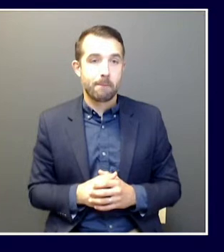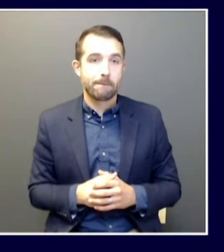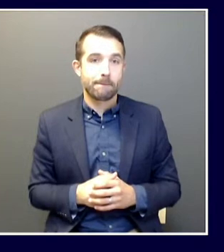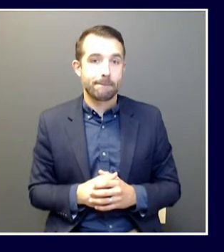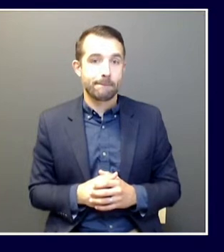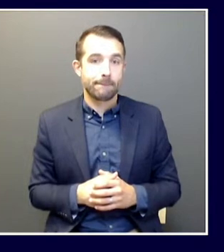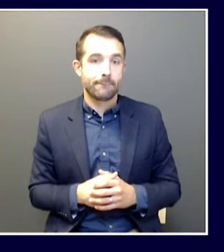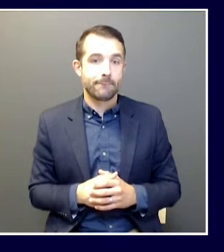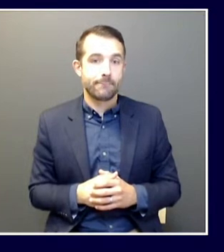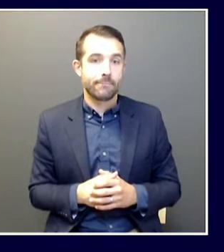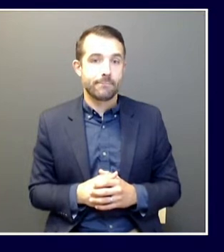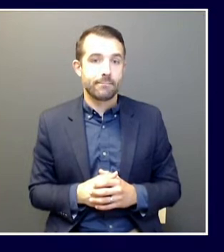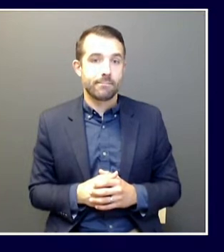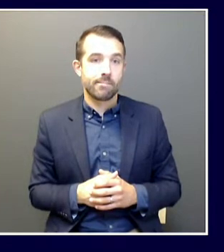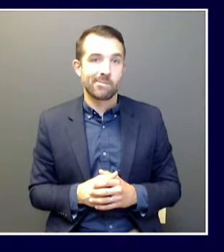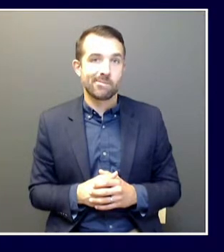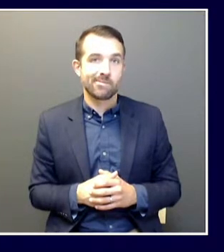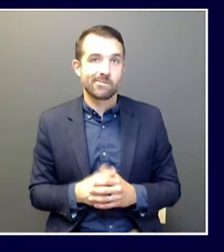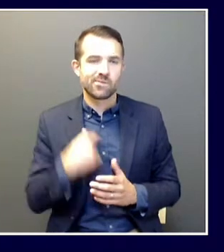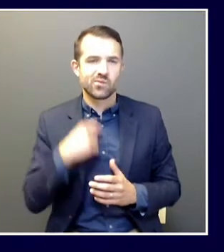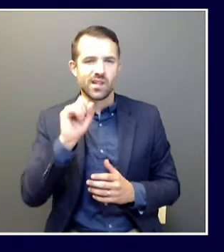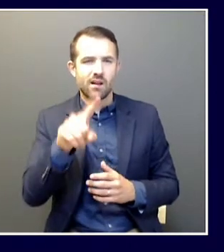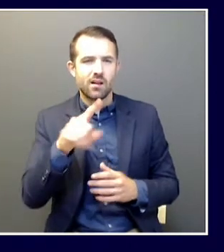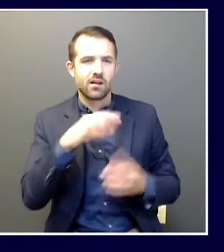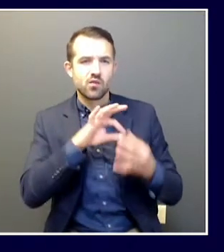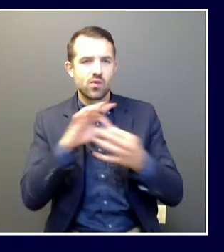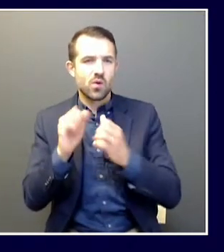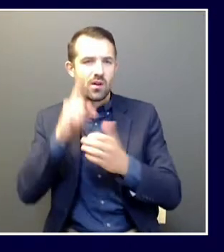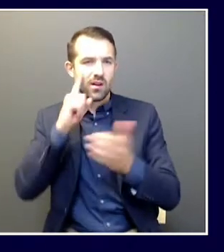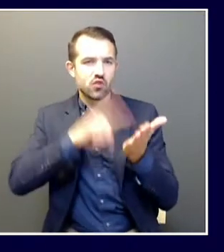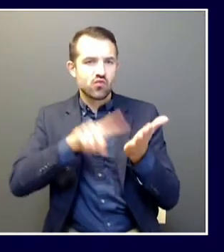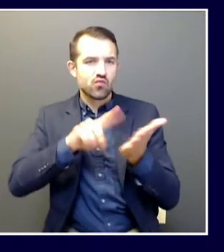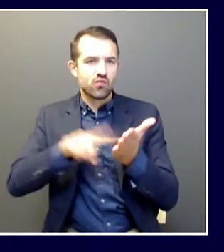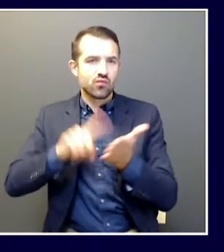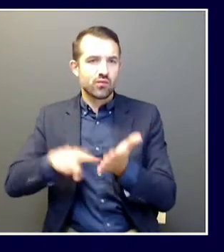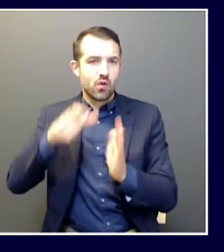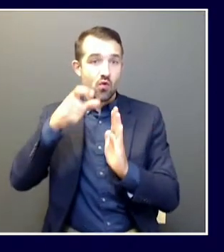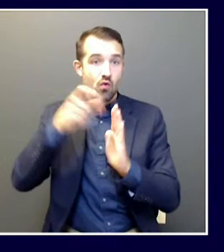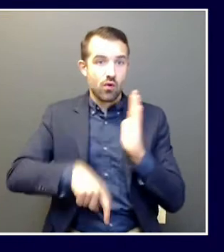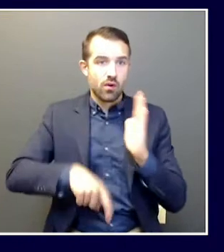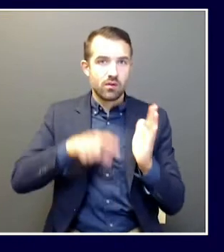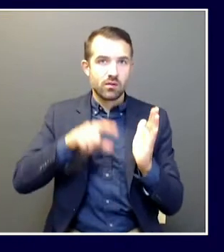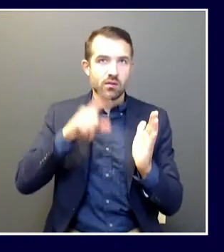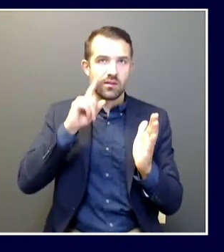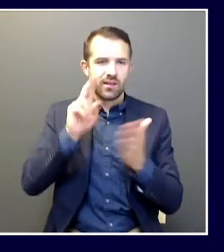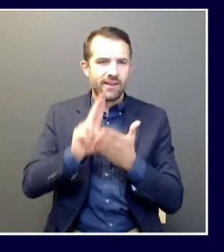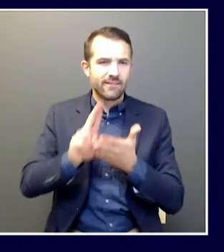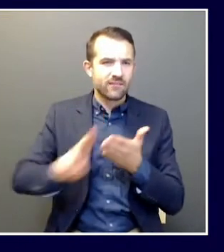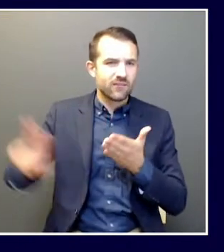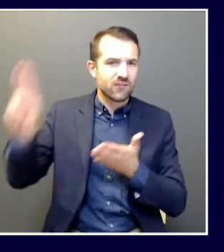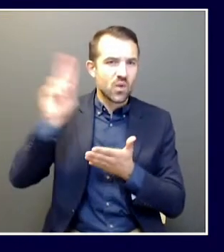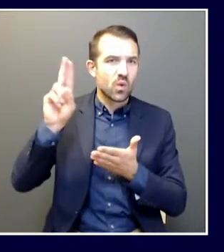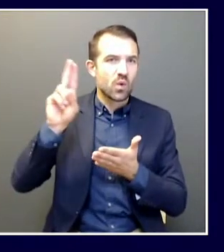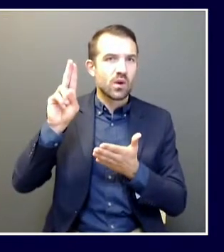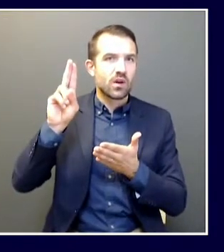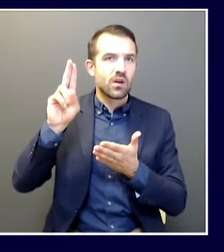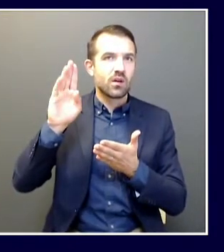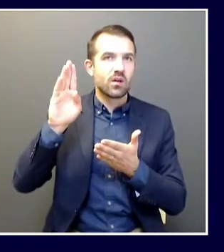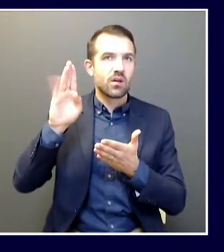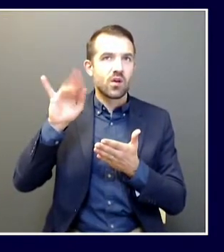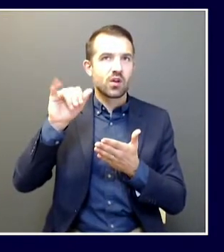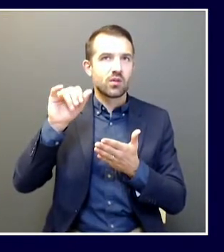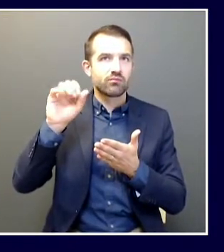I want to ask about a study that came out this week from the University of British Columbia, which found that places in the US that reopened